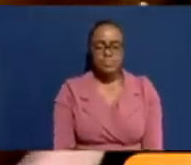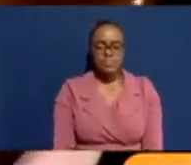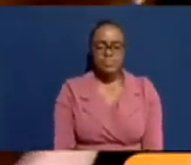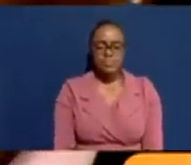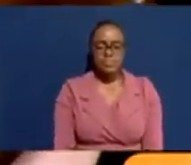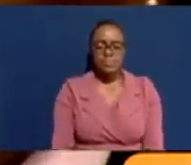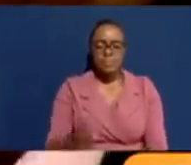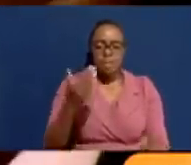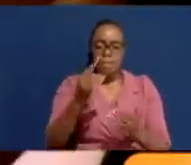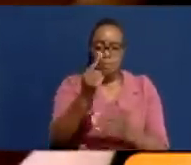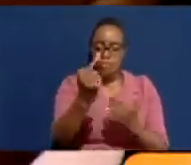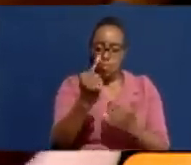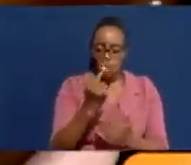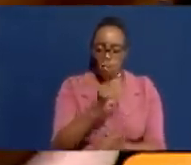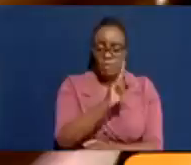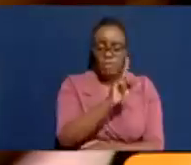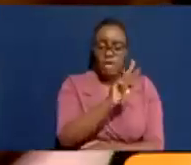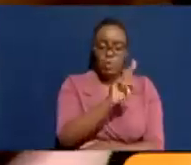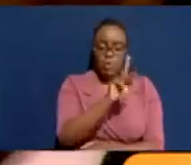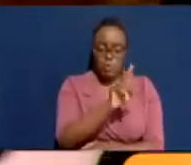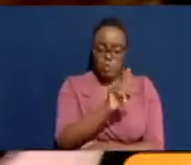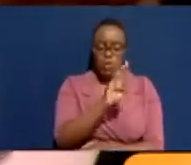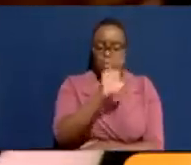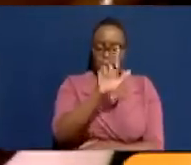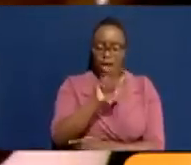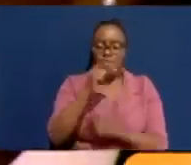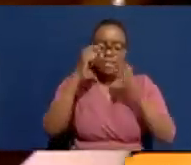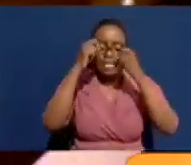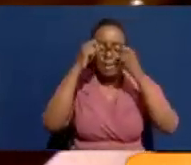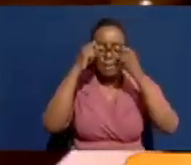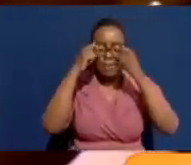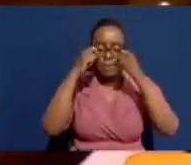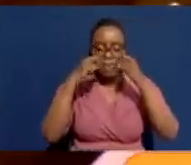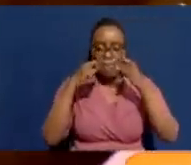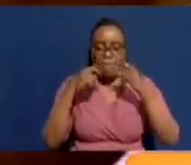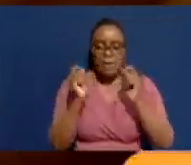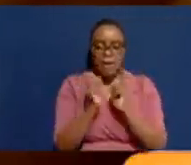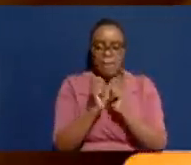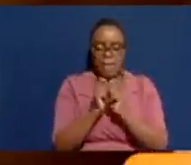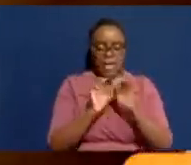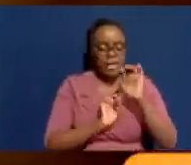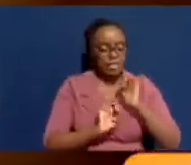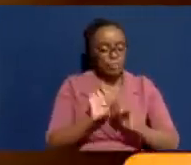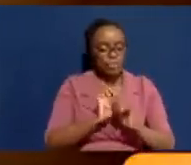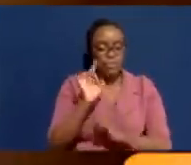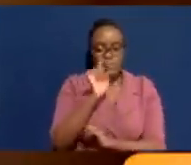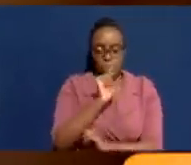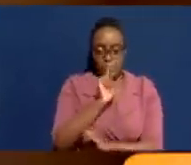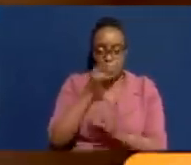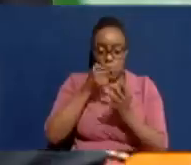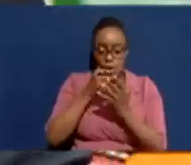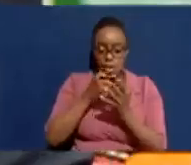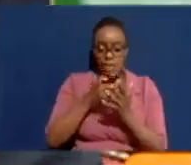Perhaps you need to come and live in Kurkur, Pora. Tears, seemingly of pain and raw emotions, were part of